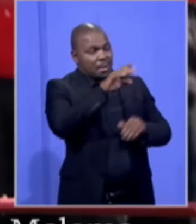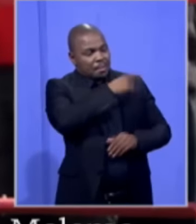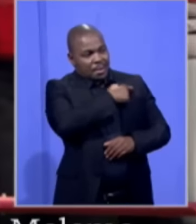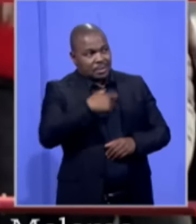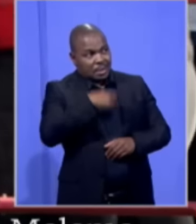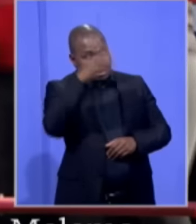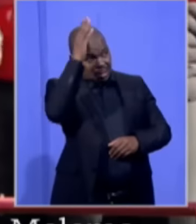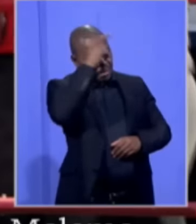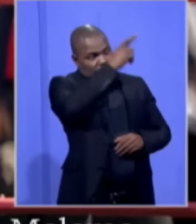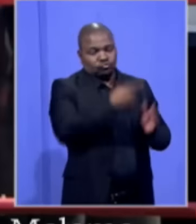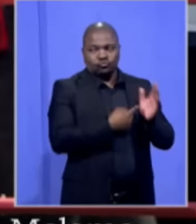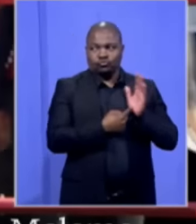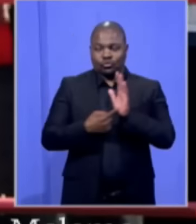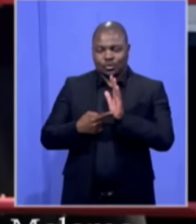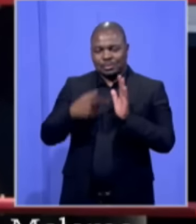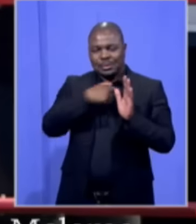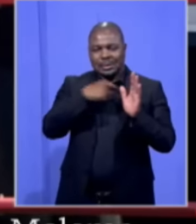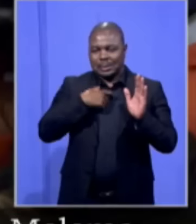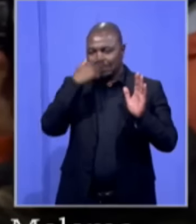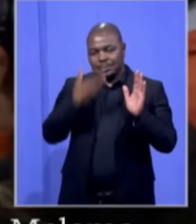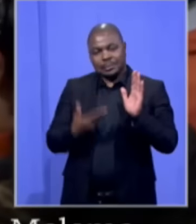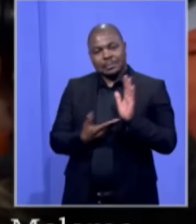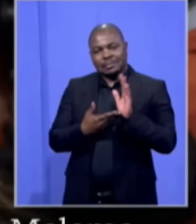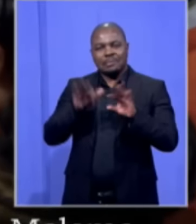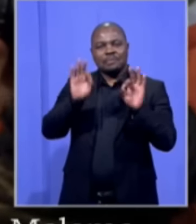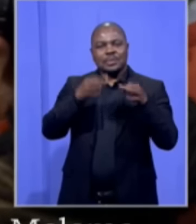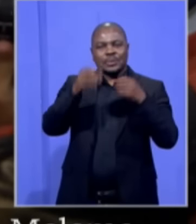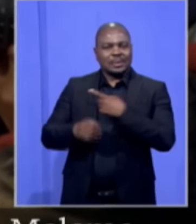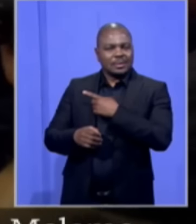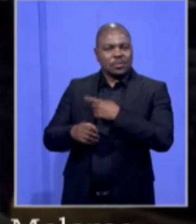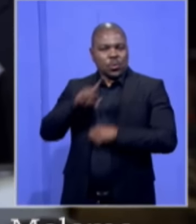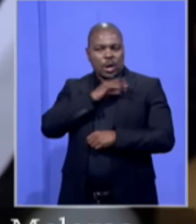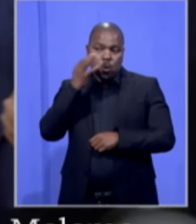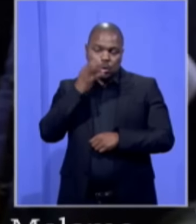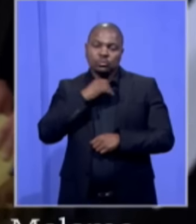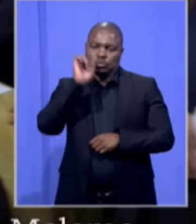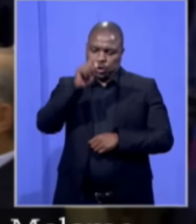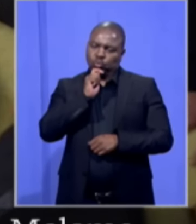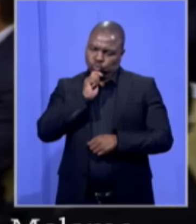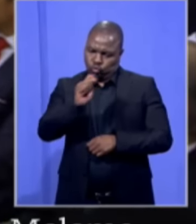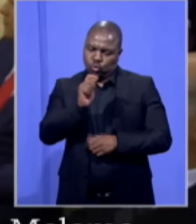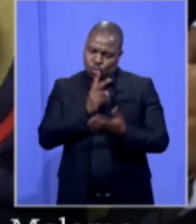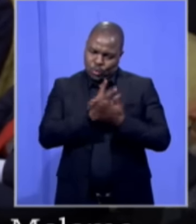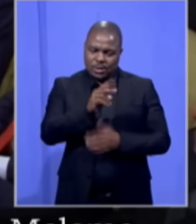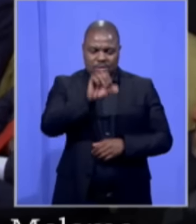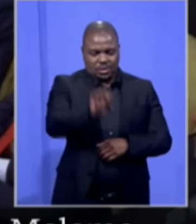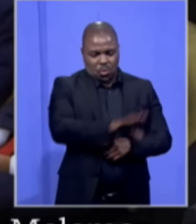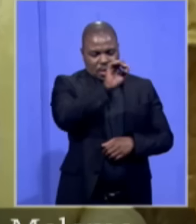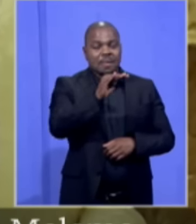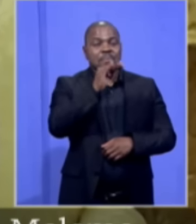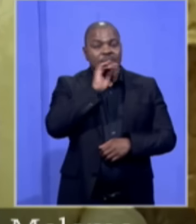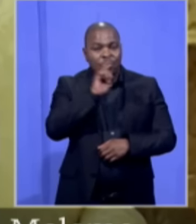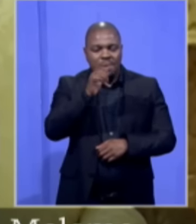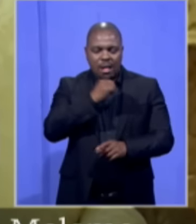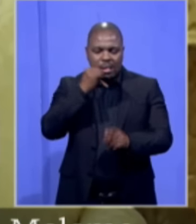tshamekela moporesidente Cyril Ramaphosa video ya pina eno jaaka bopaki jwa gore go na le polao ya basweu ka mogoso